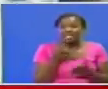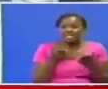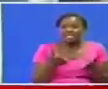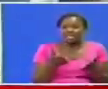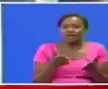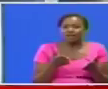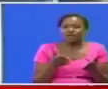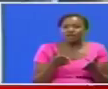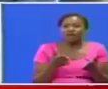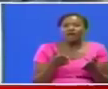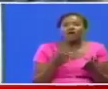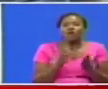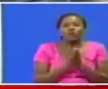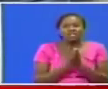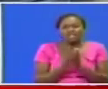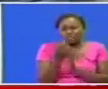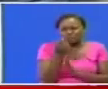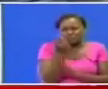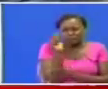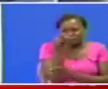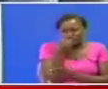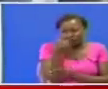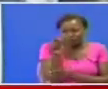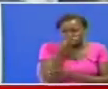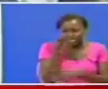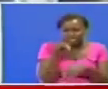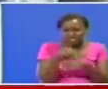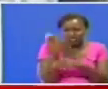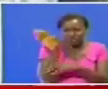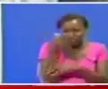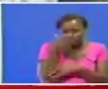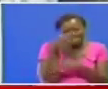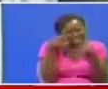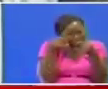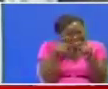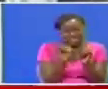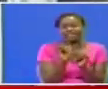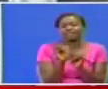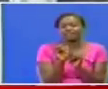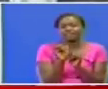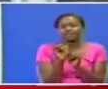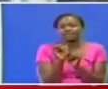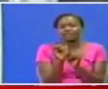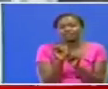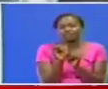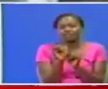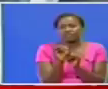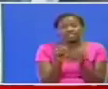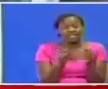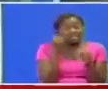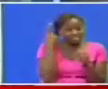those of us with the miniature flags, our national flag, to try and raise them. Are we